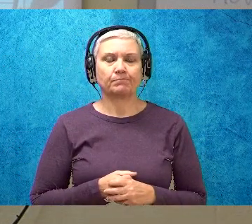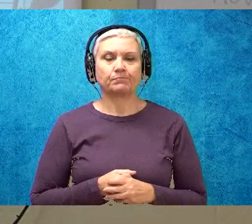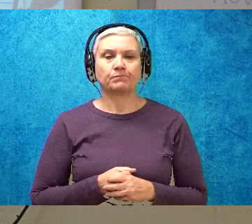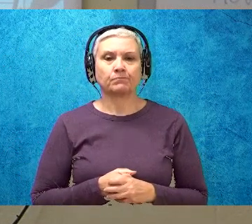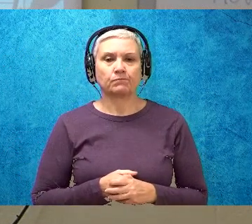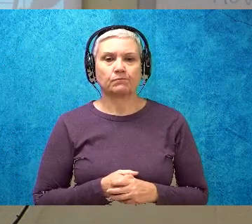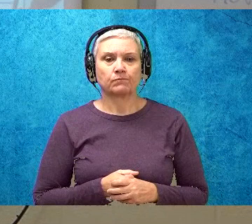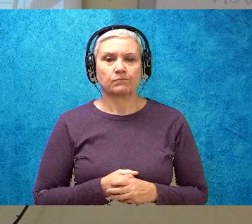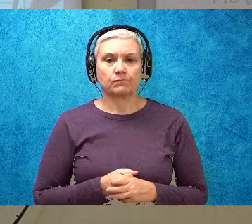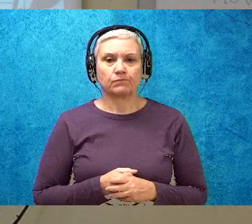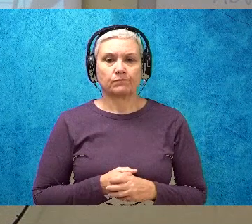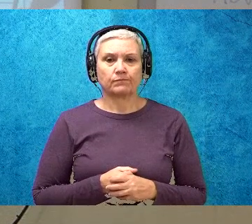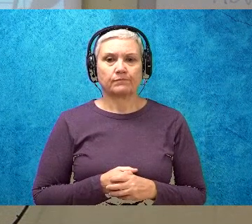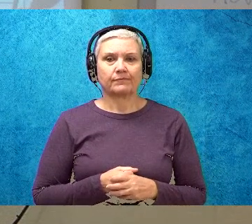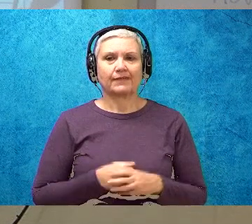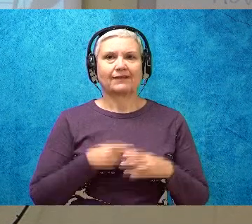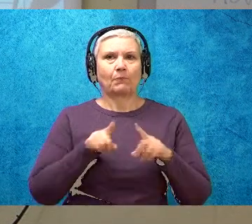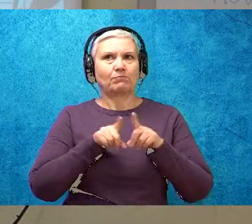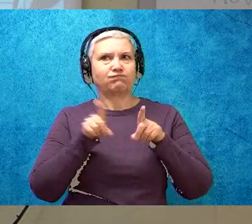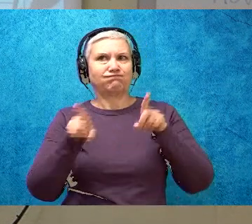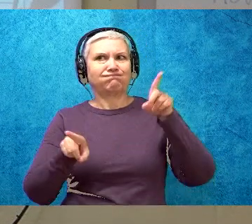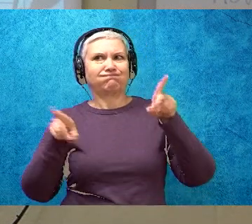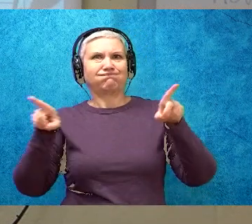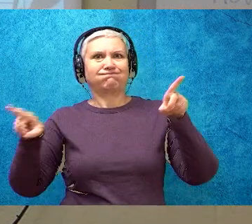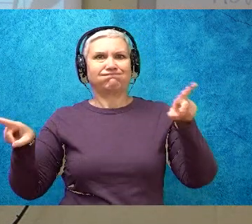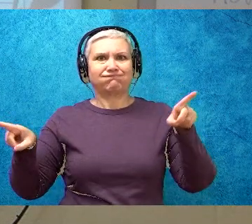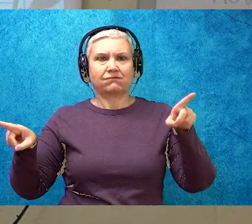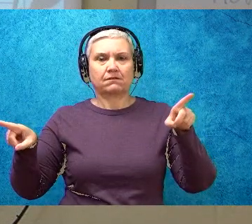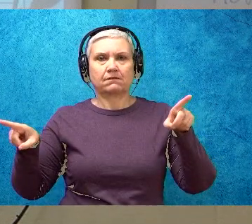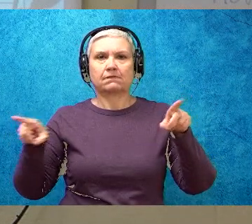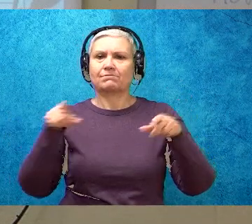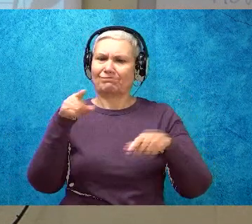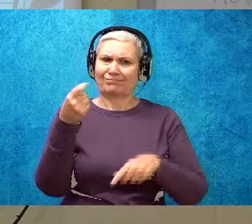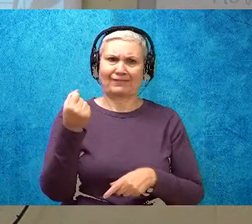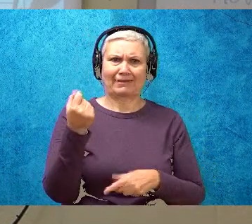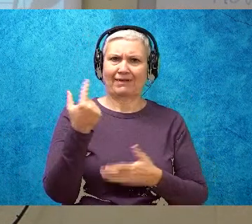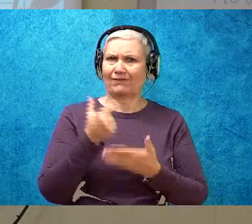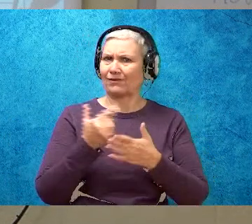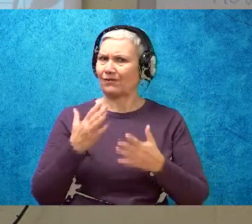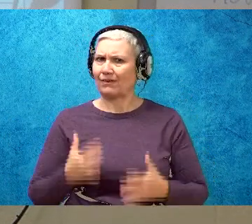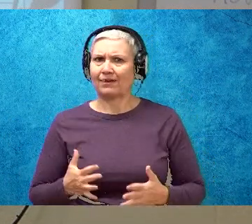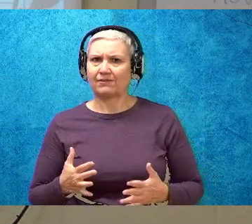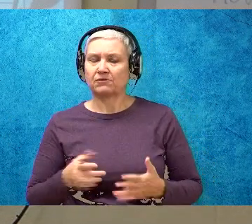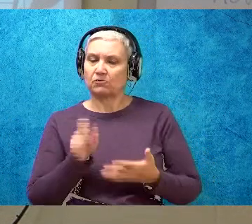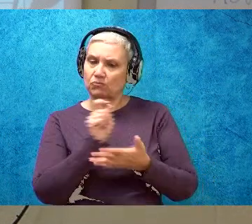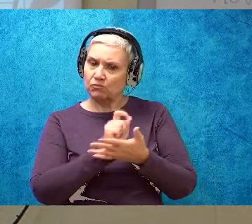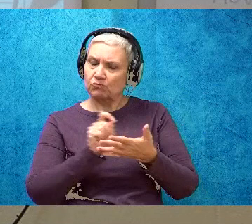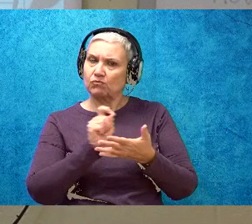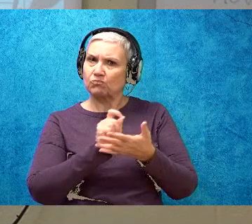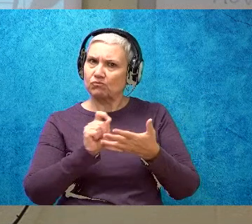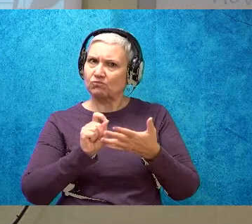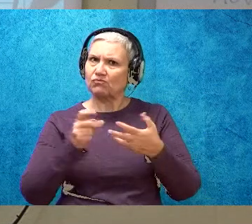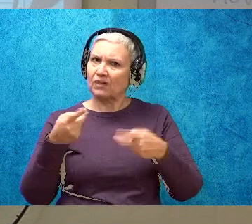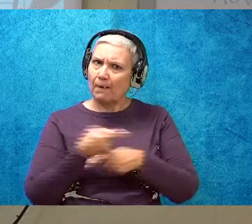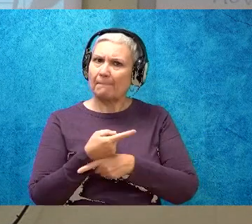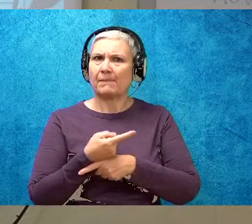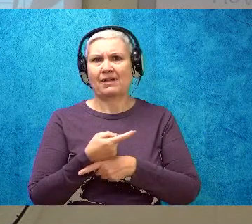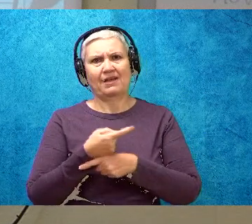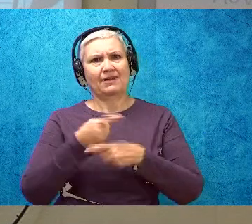Remember, don't be too vague with your sentences. You're 11th graders, so you should be writing complex sentences.